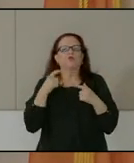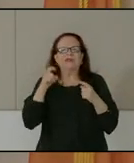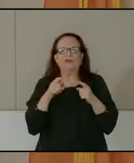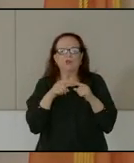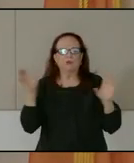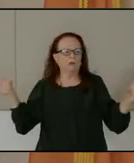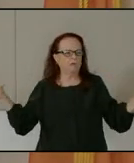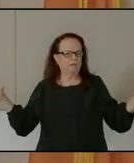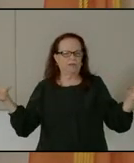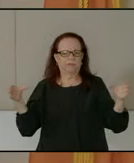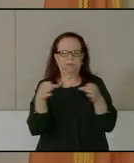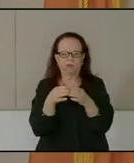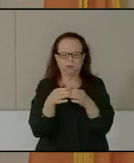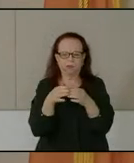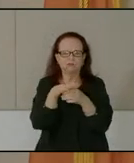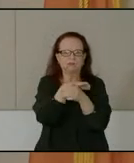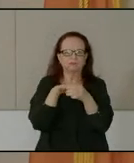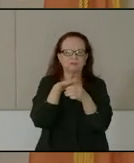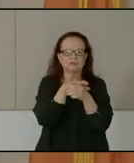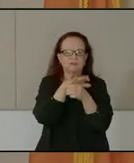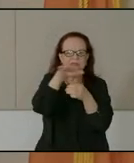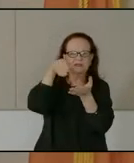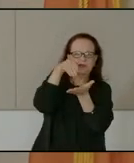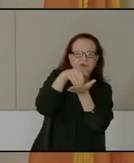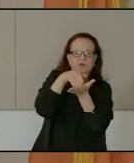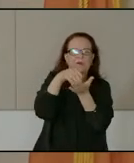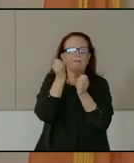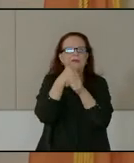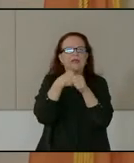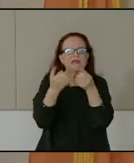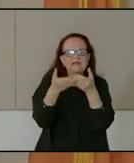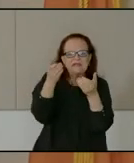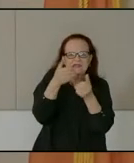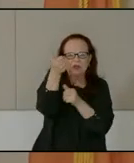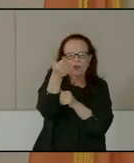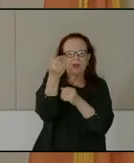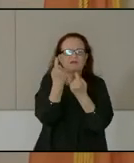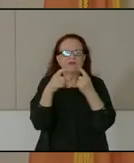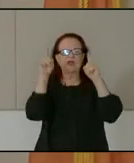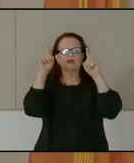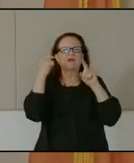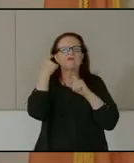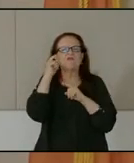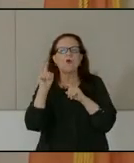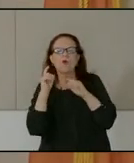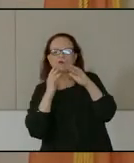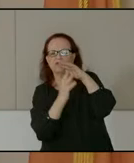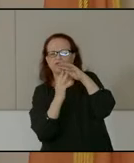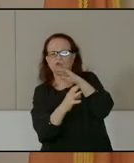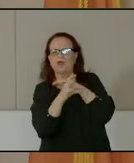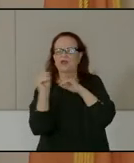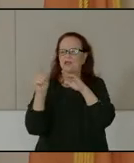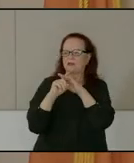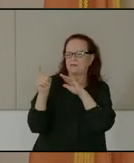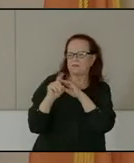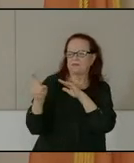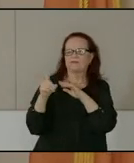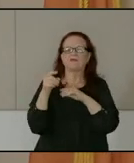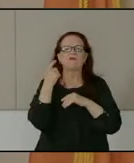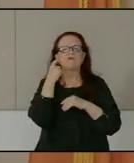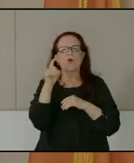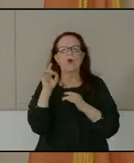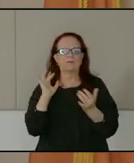centralizing everything to make it easier and more effective for immigrants and refugees to access